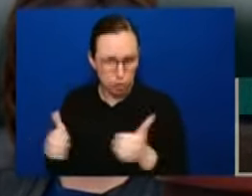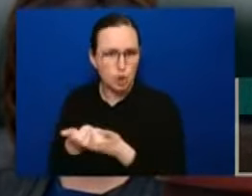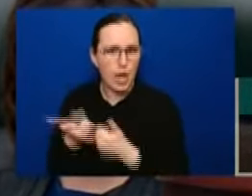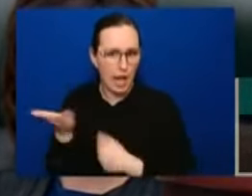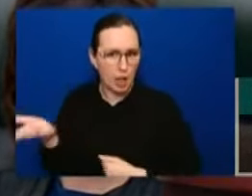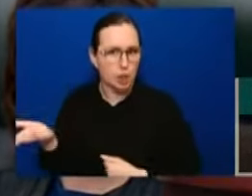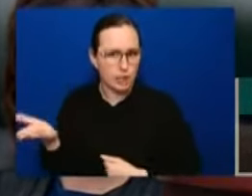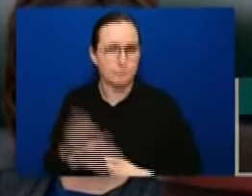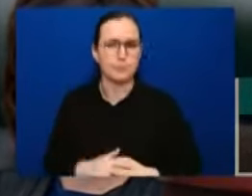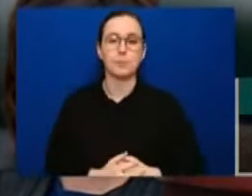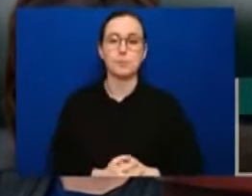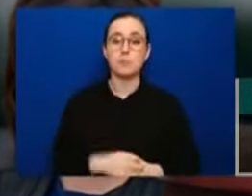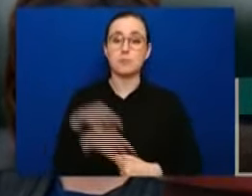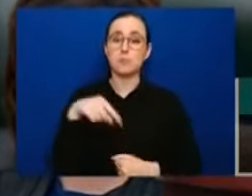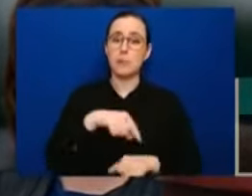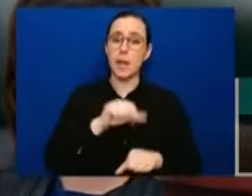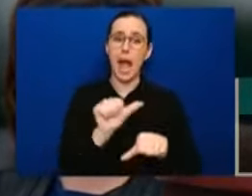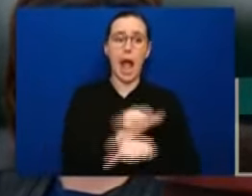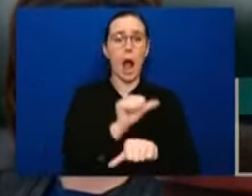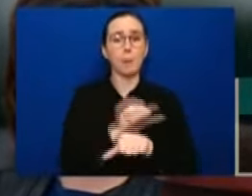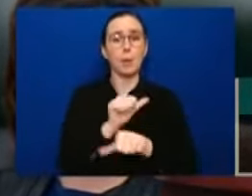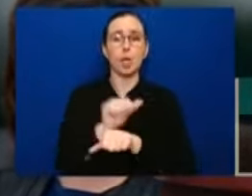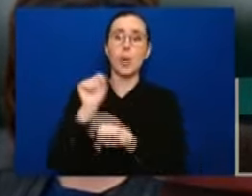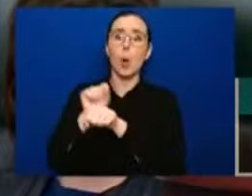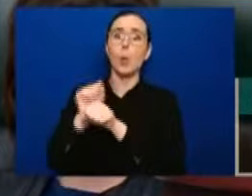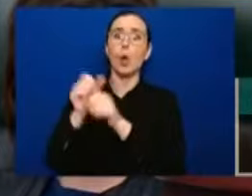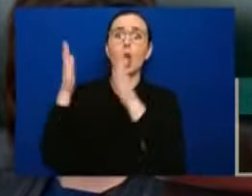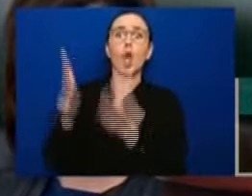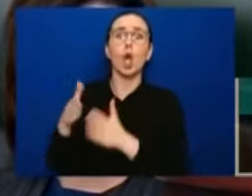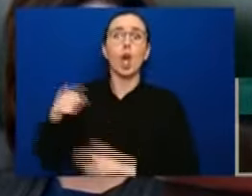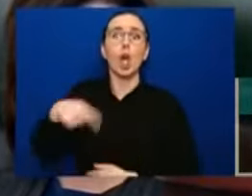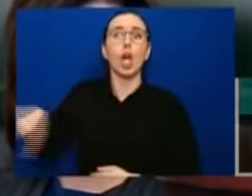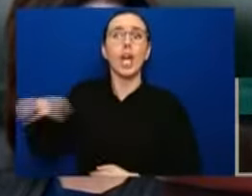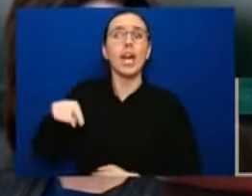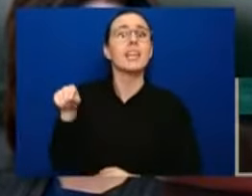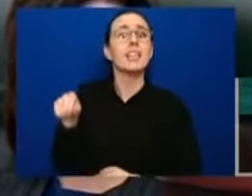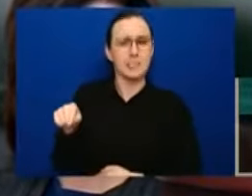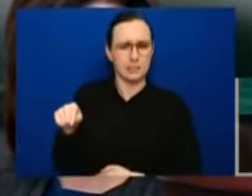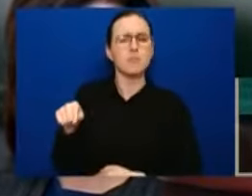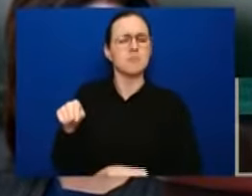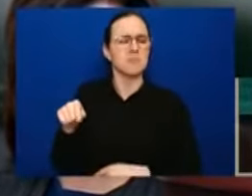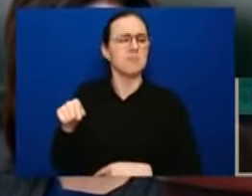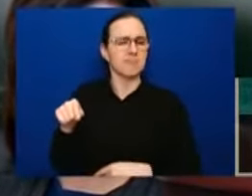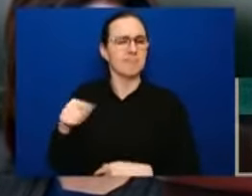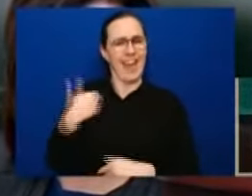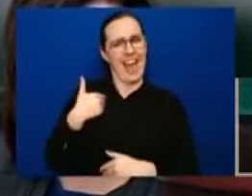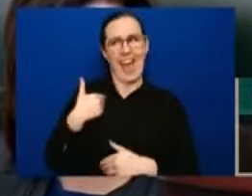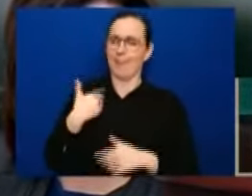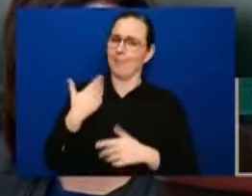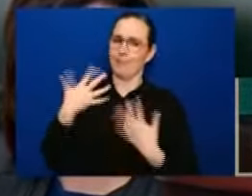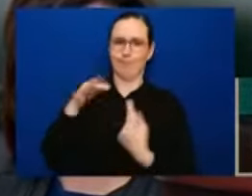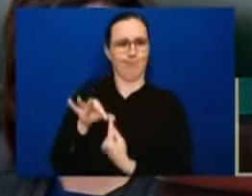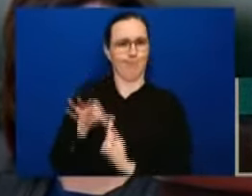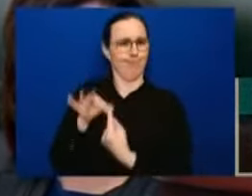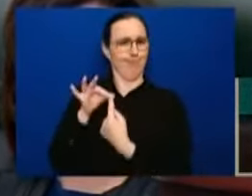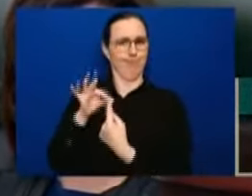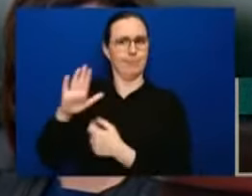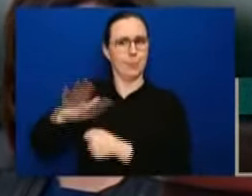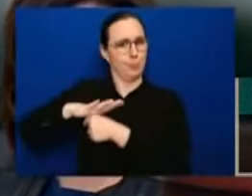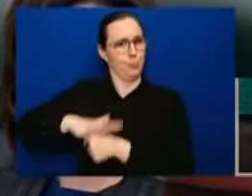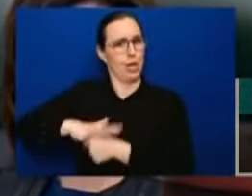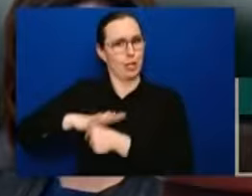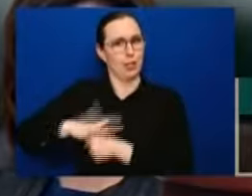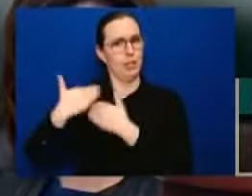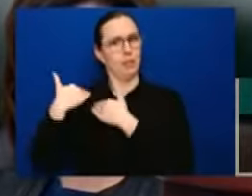unique pressure on a number of fronts. The unprecedented challenges presented by COVID-19, a global recession, and energy